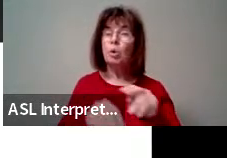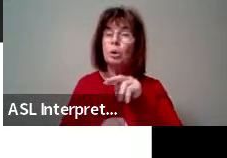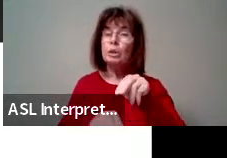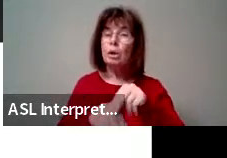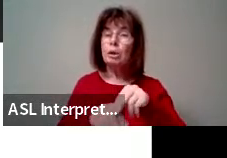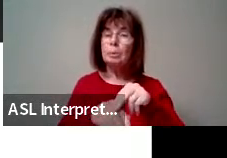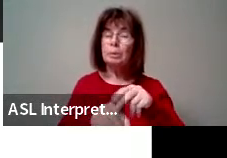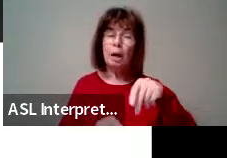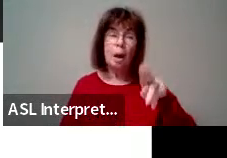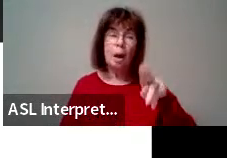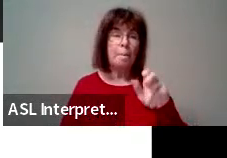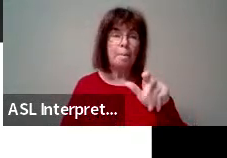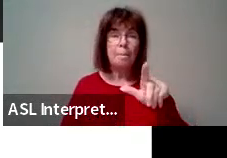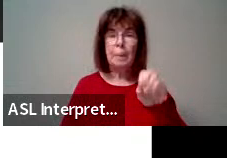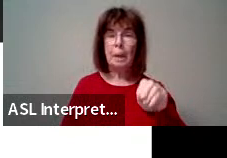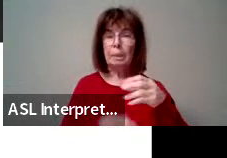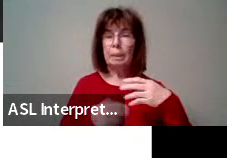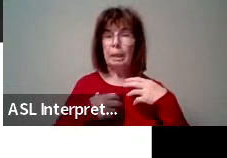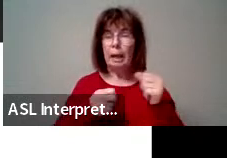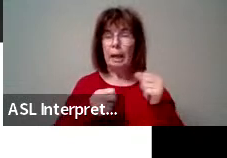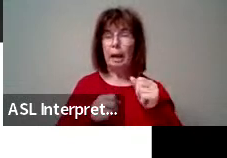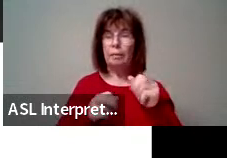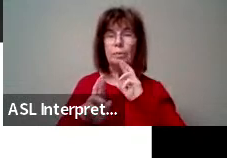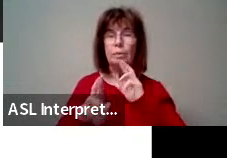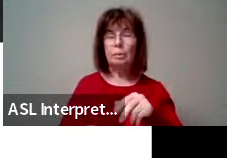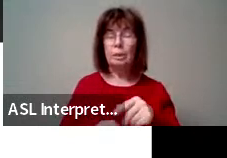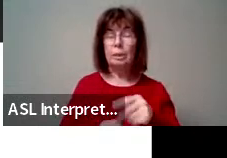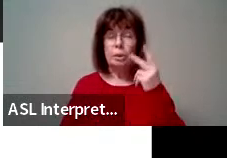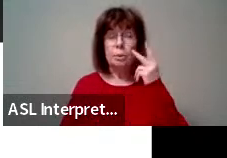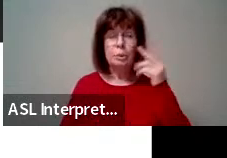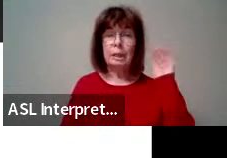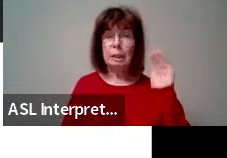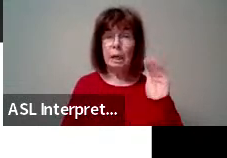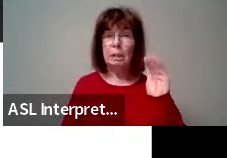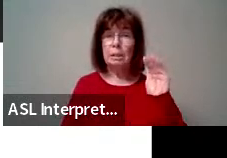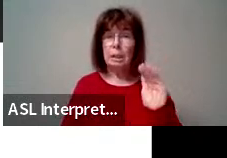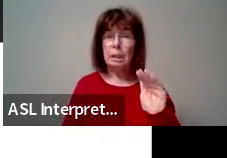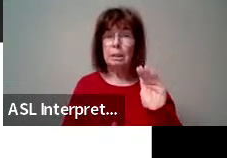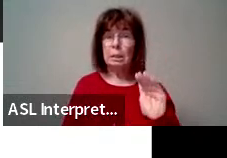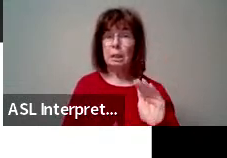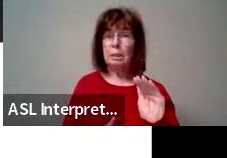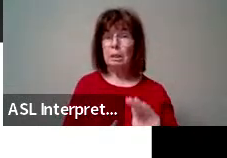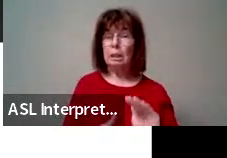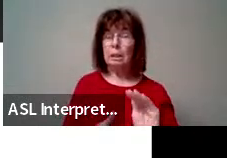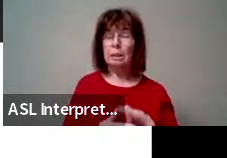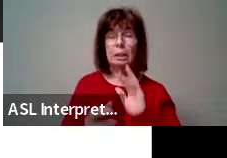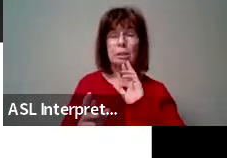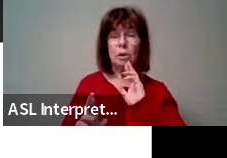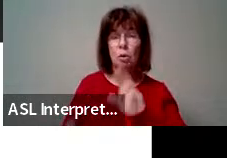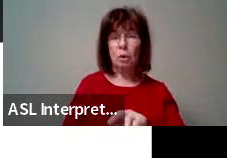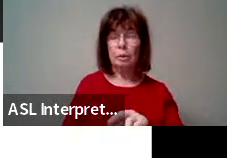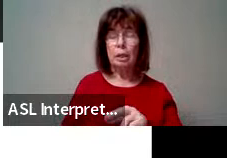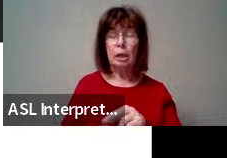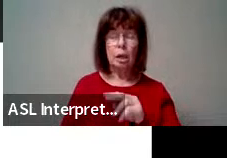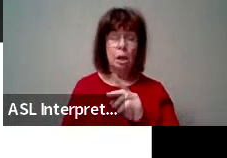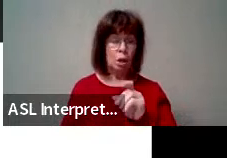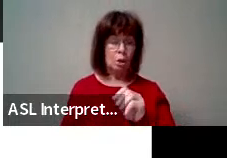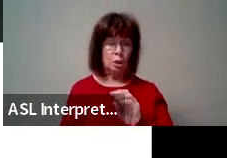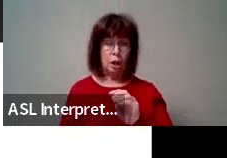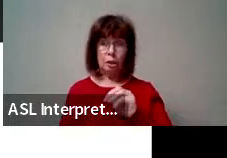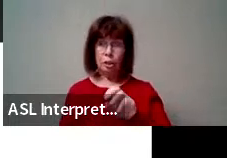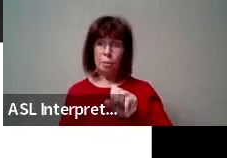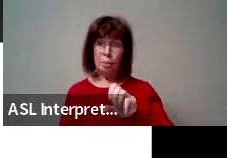health response. And so we will see fewer and fewer health orders as time goes by. Dr. Moss already